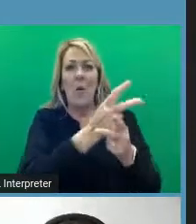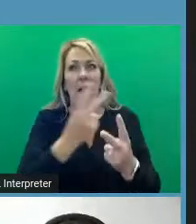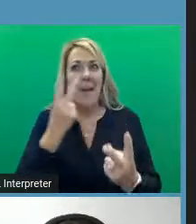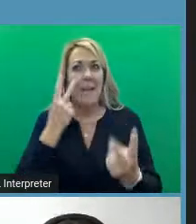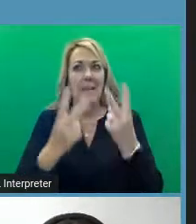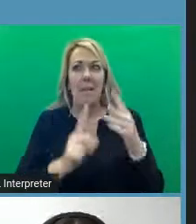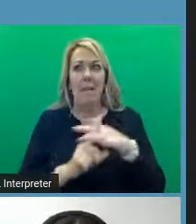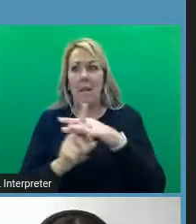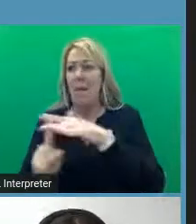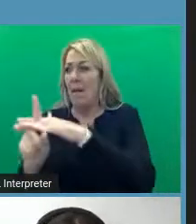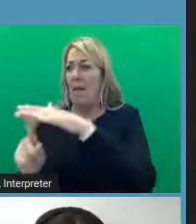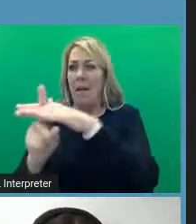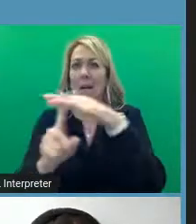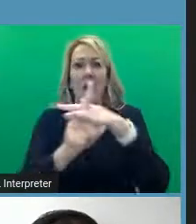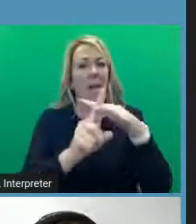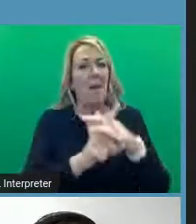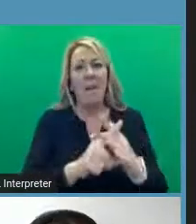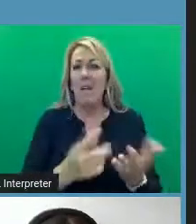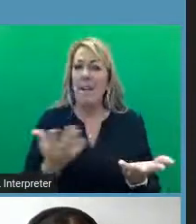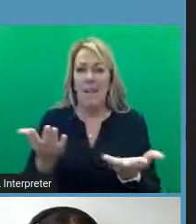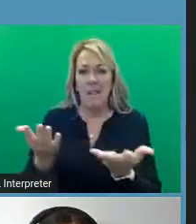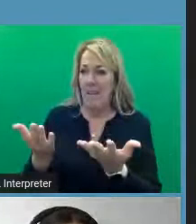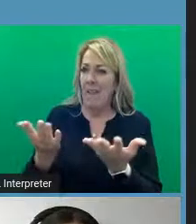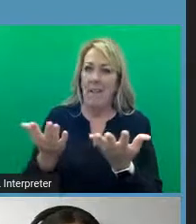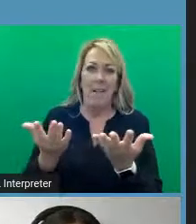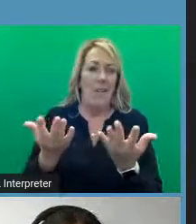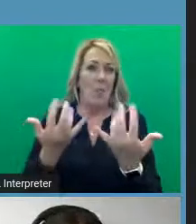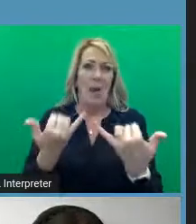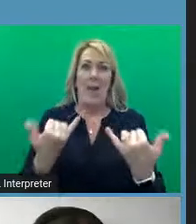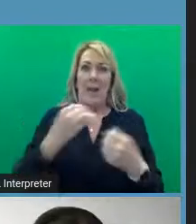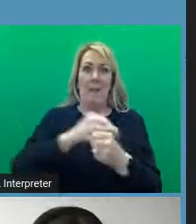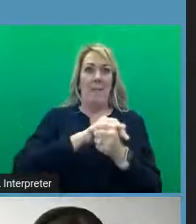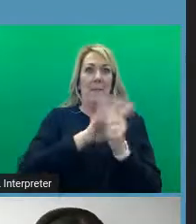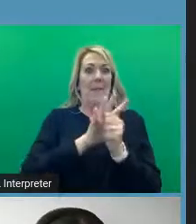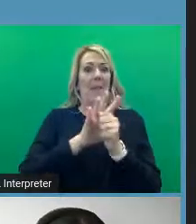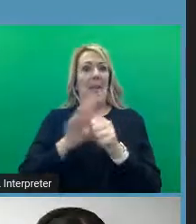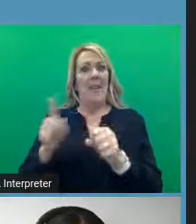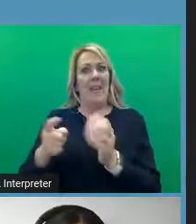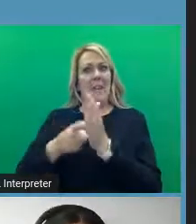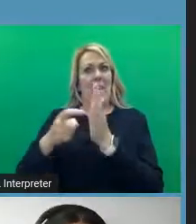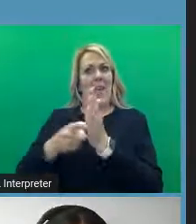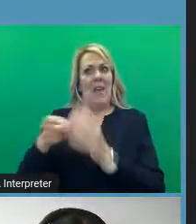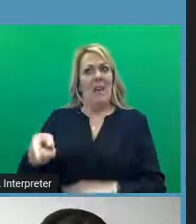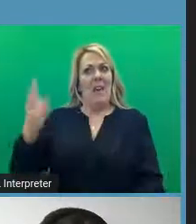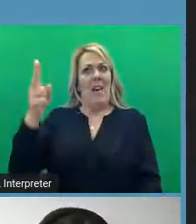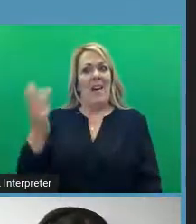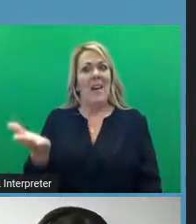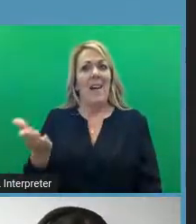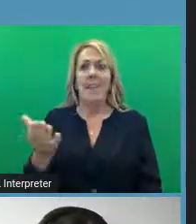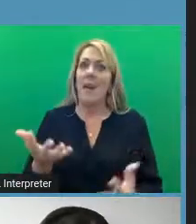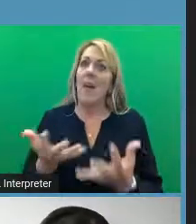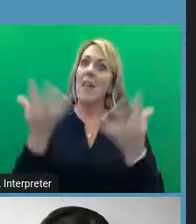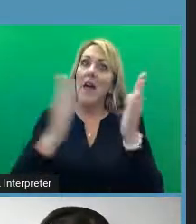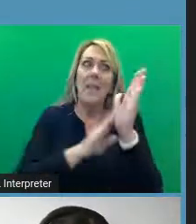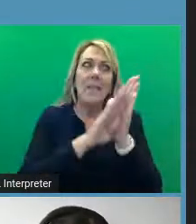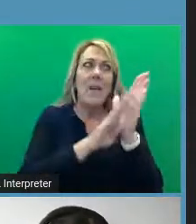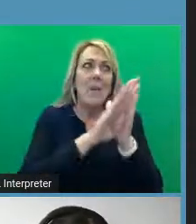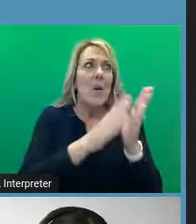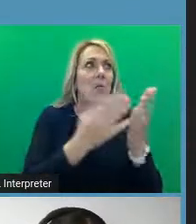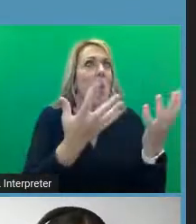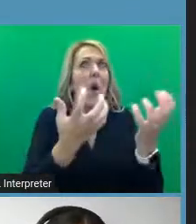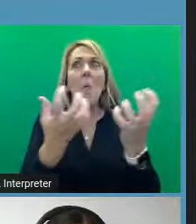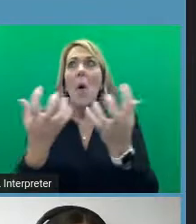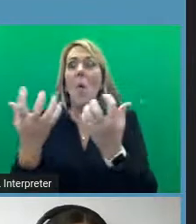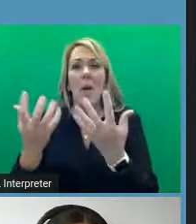like mushrooms, especially our pandemic situation. The demand is high. There are lots of developers trying to get a piece of the